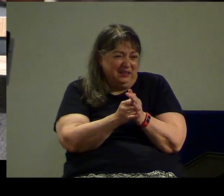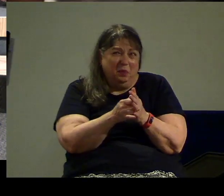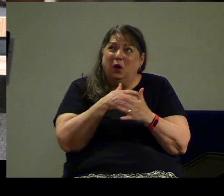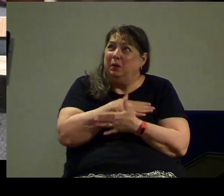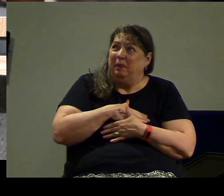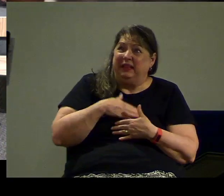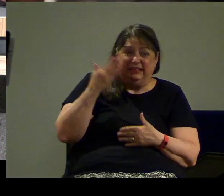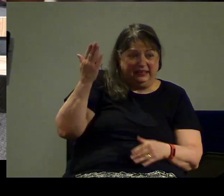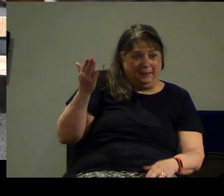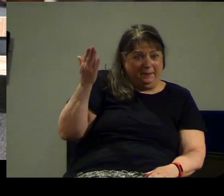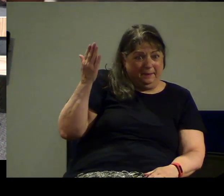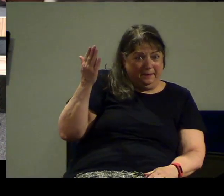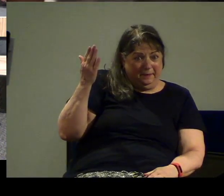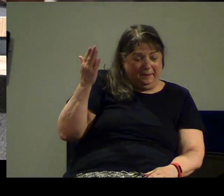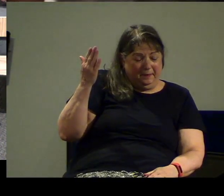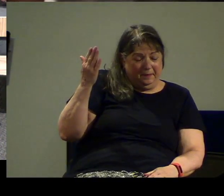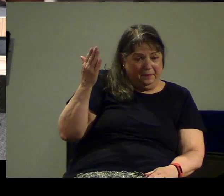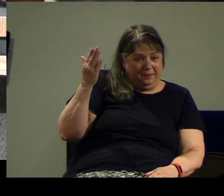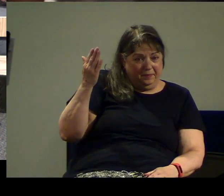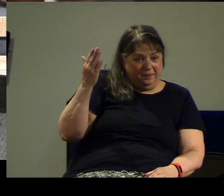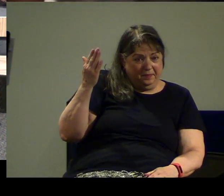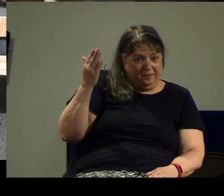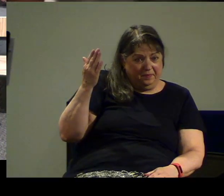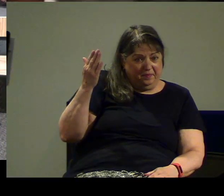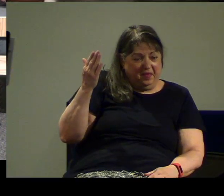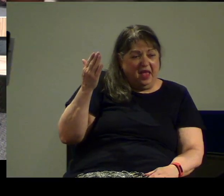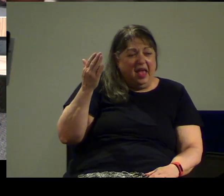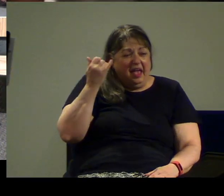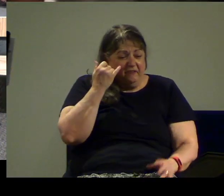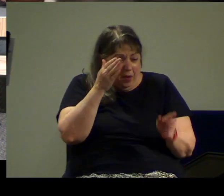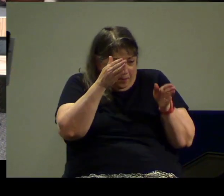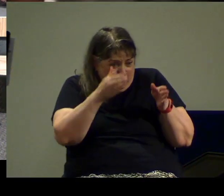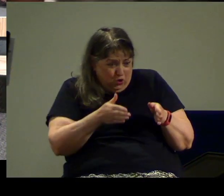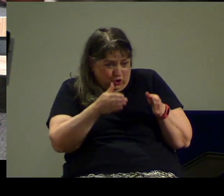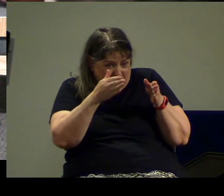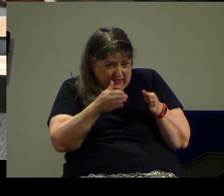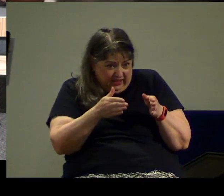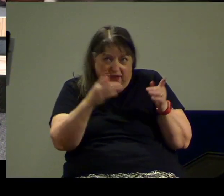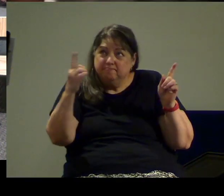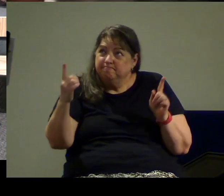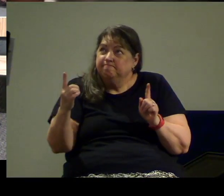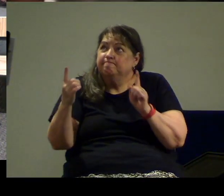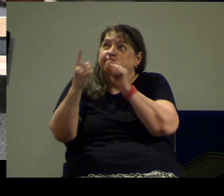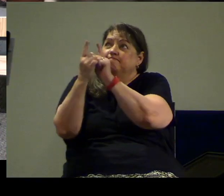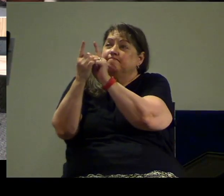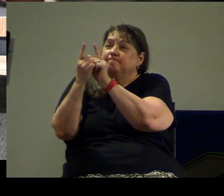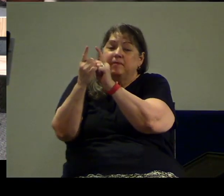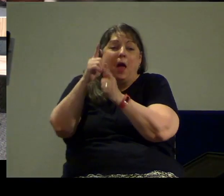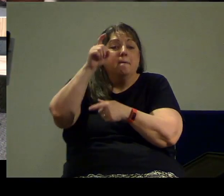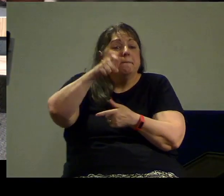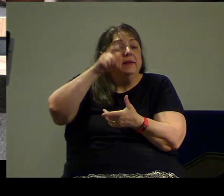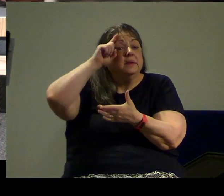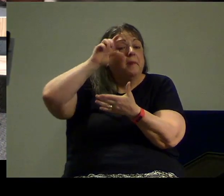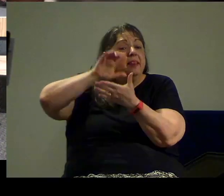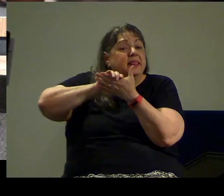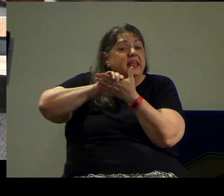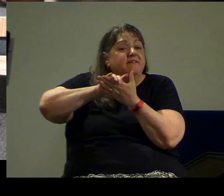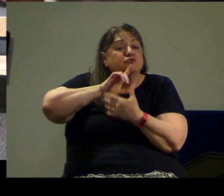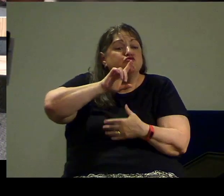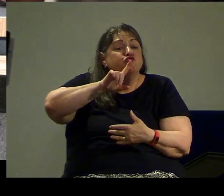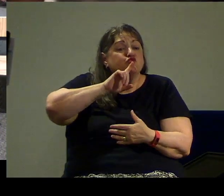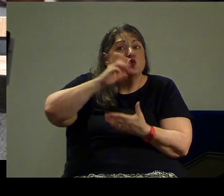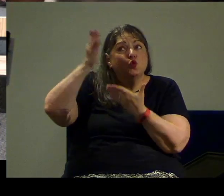him. For he who comes to God must believe that he is, and that he